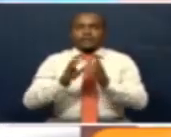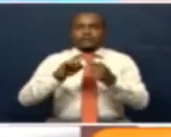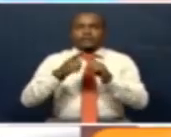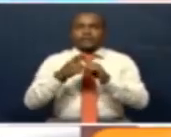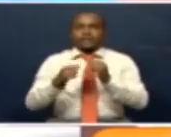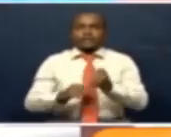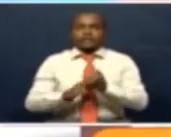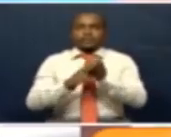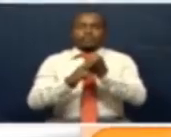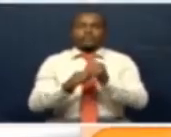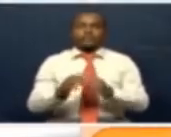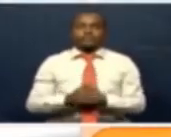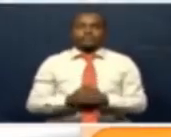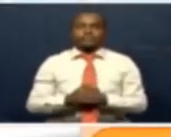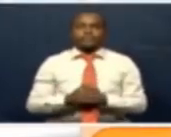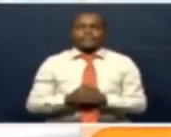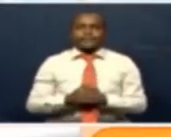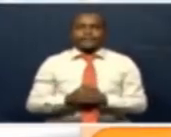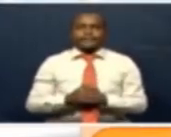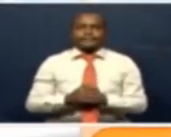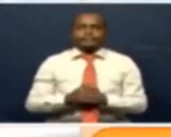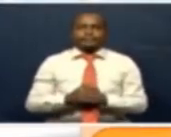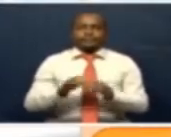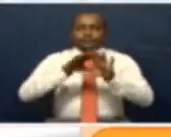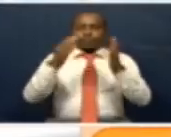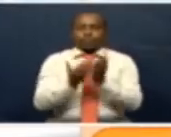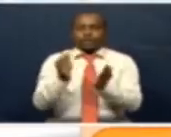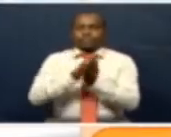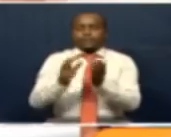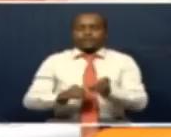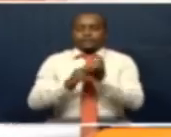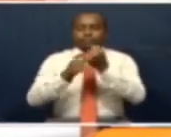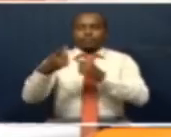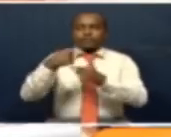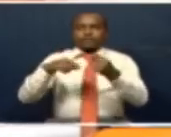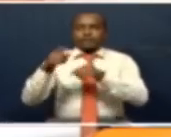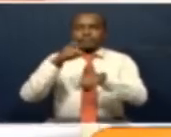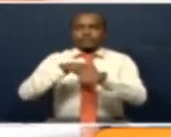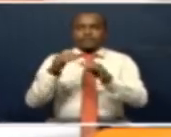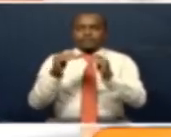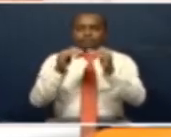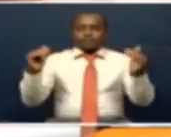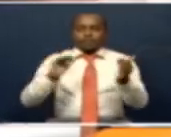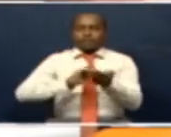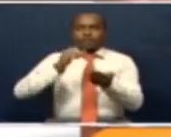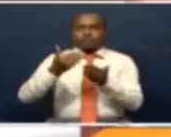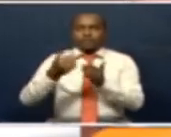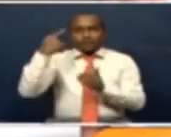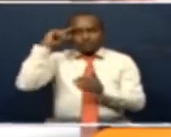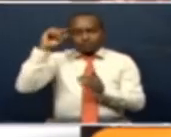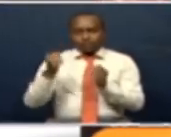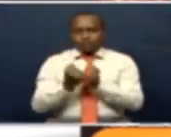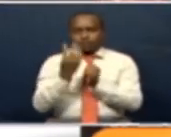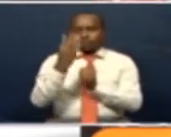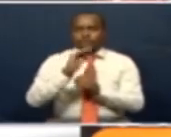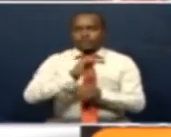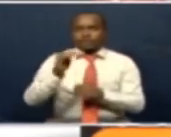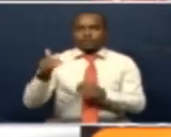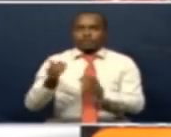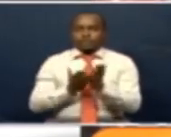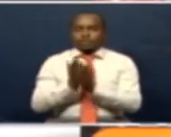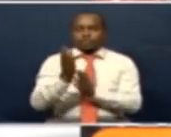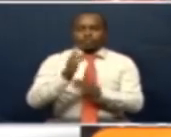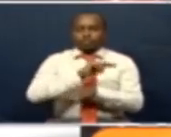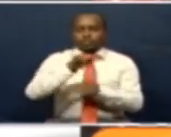households. The World Bank support comes at a time when the equalization fund for the 14 counties through National Treasury